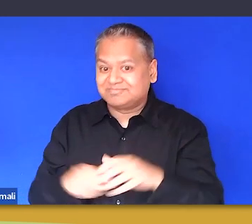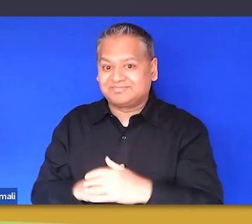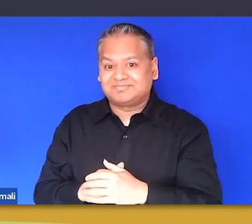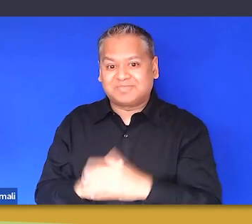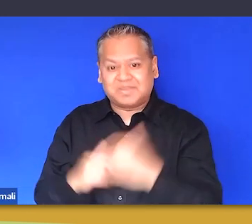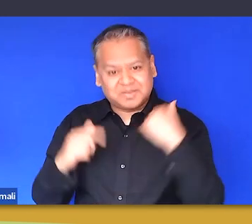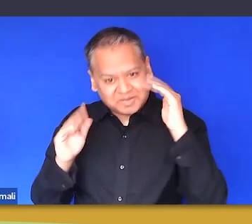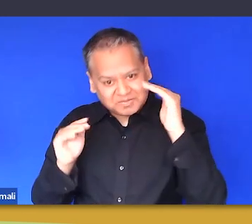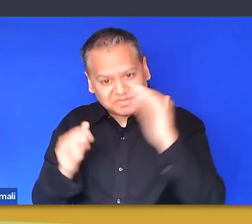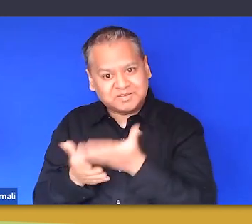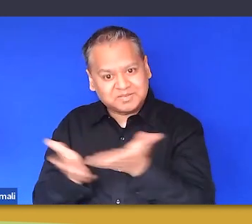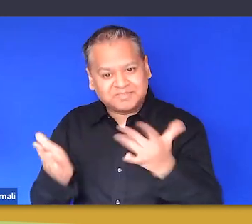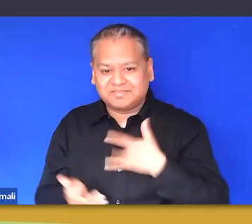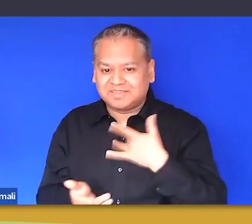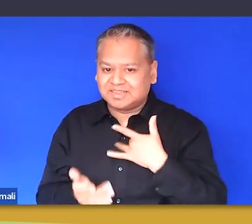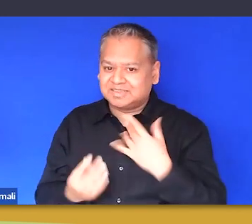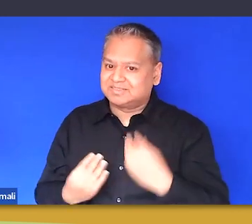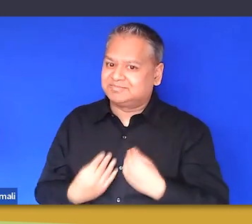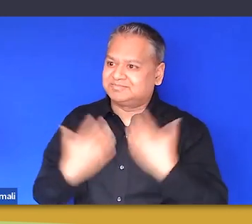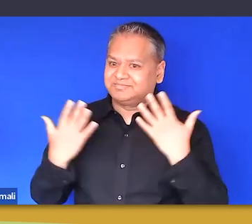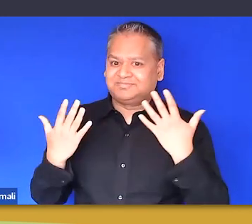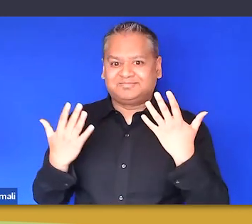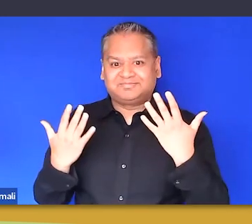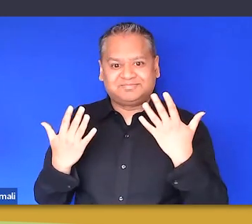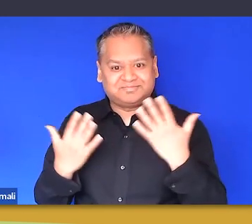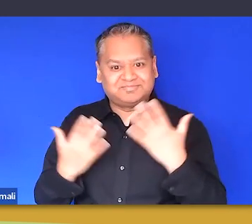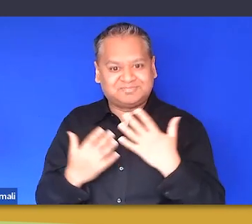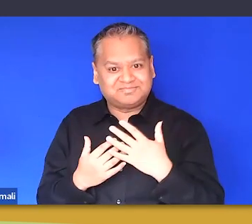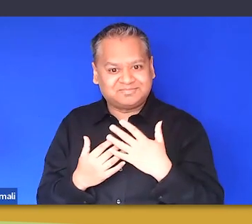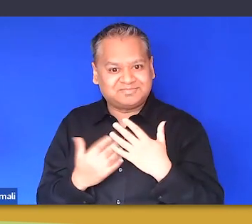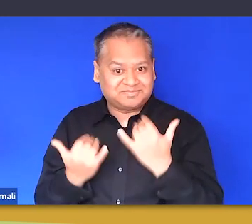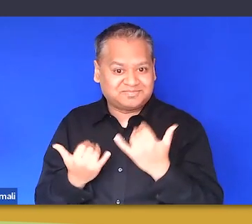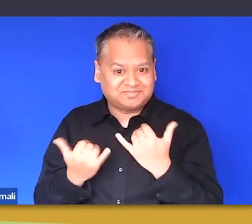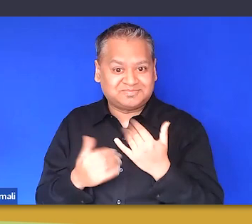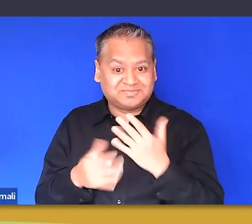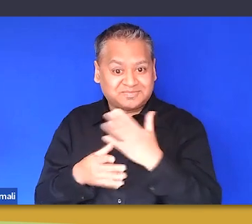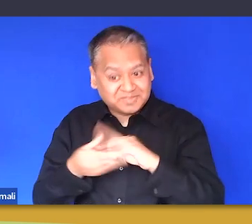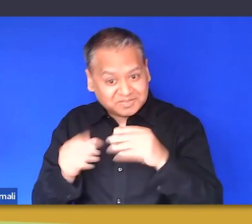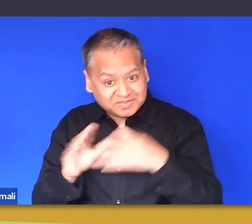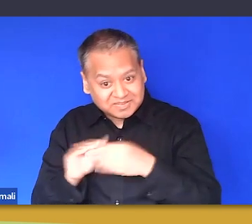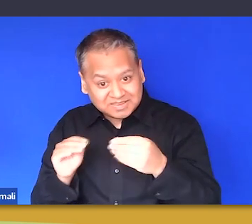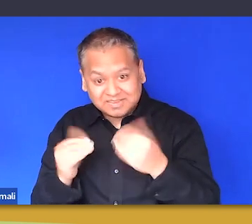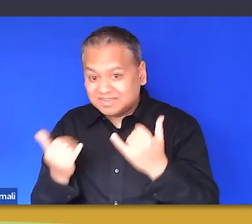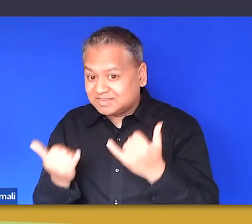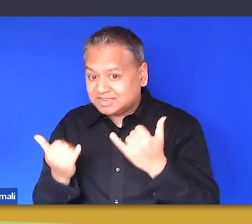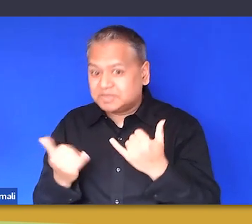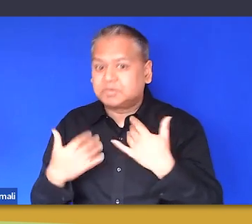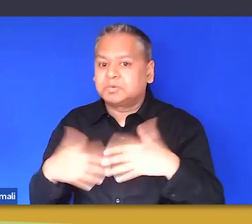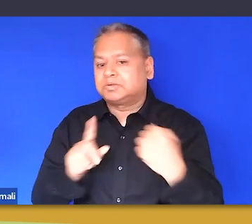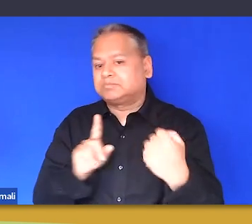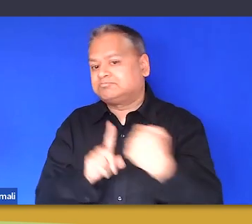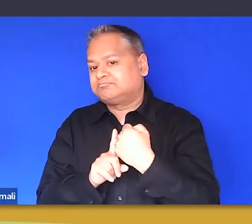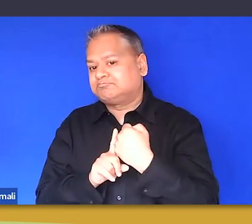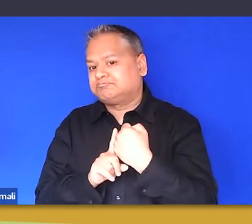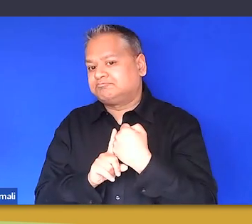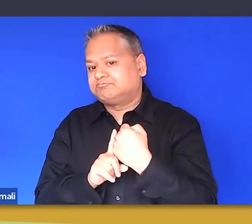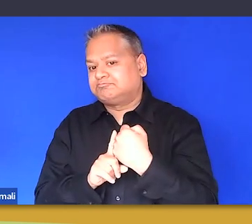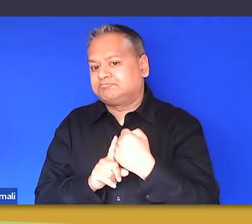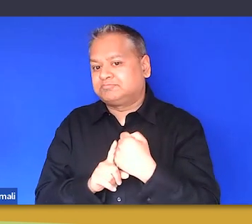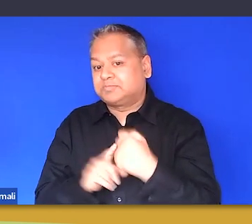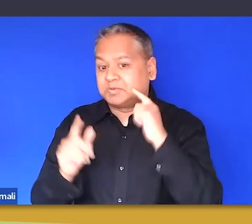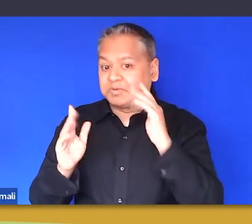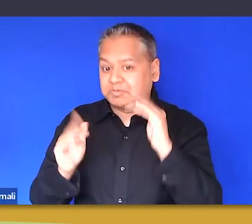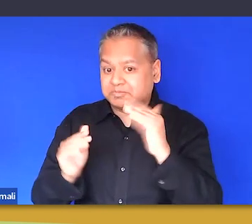stories you've heard today, because I am. And that these champions of anti-racism motivate you to stand against